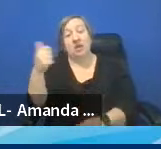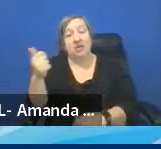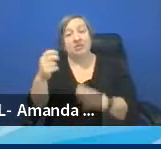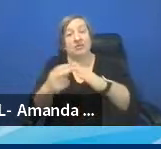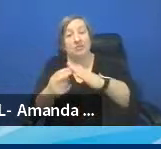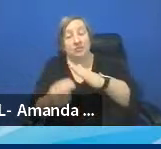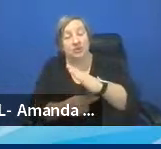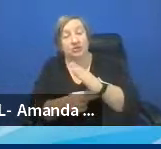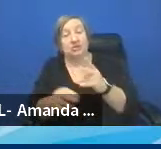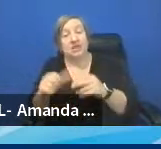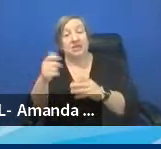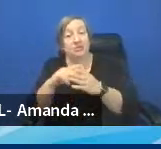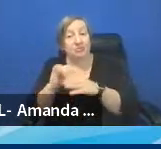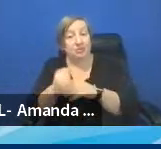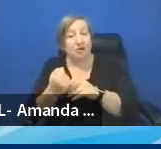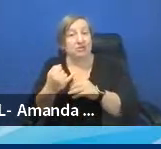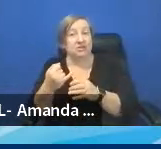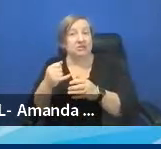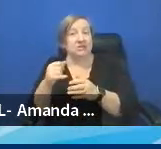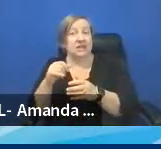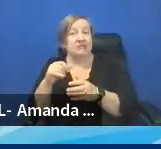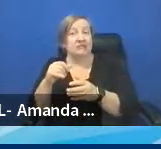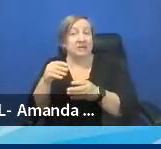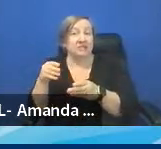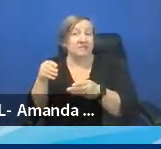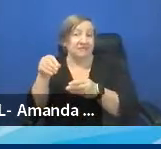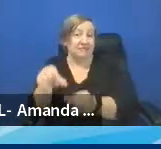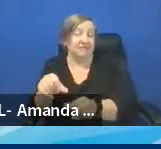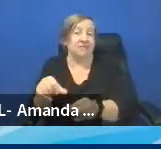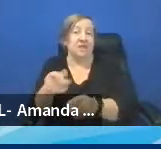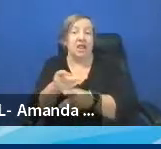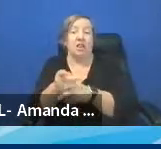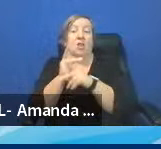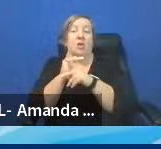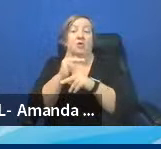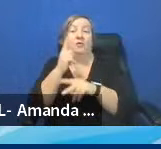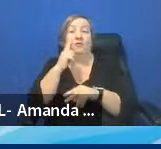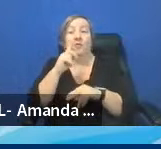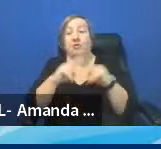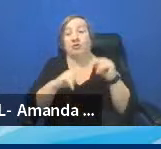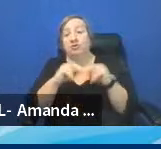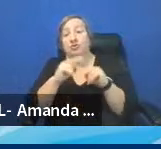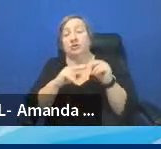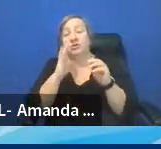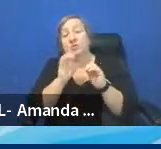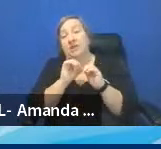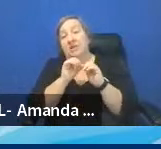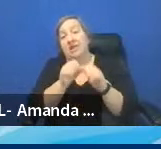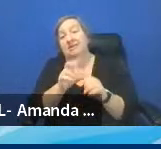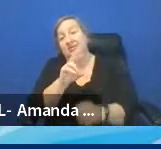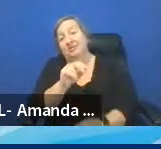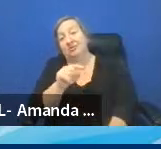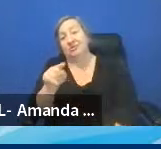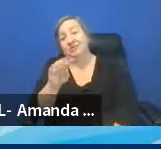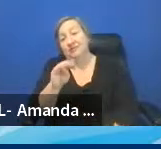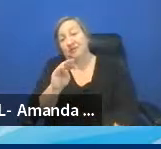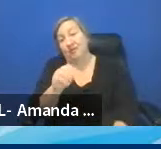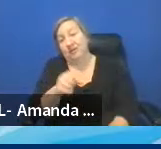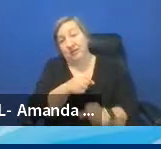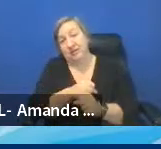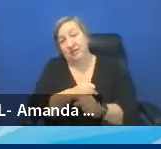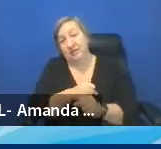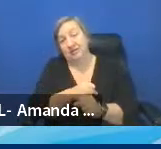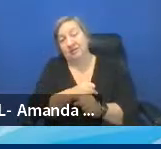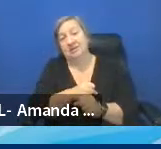bridges or projects that have been funded that a loan for construction would last somewhere between 30 to 40 years. So what I can